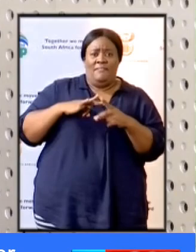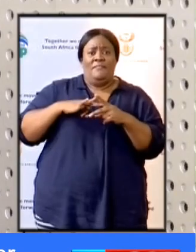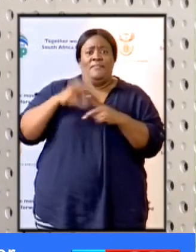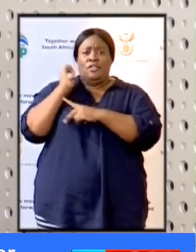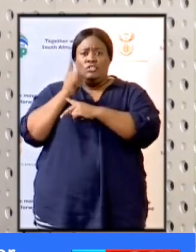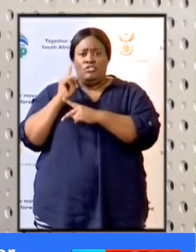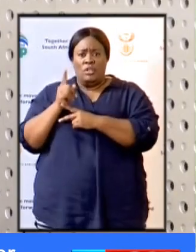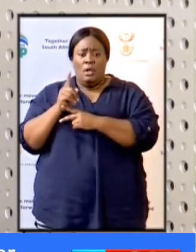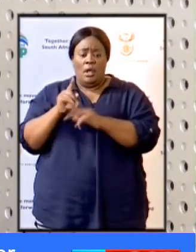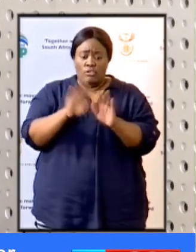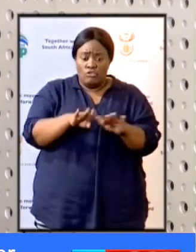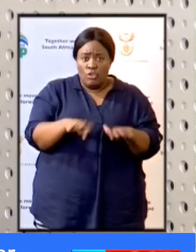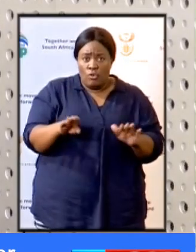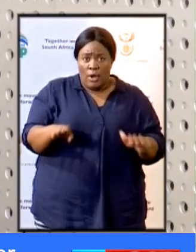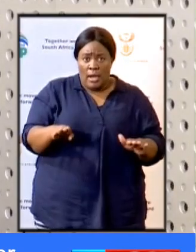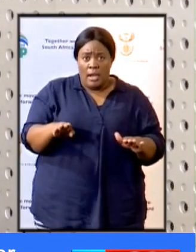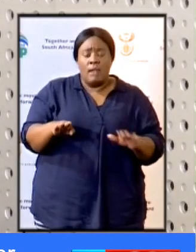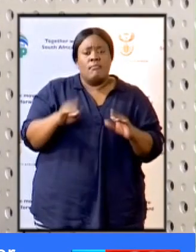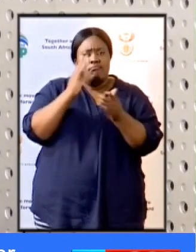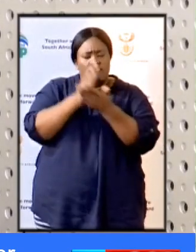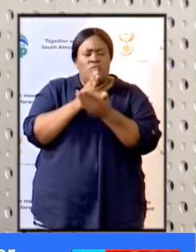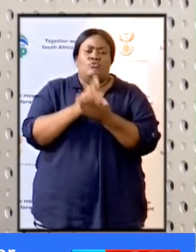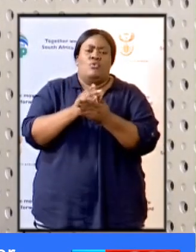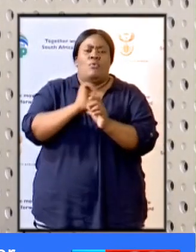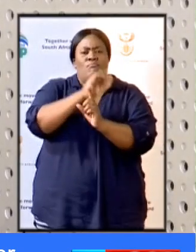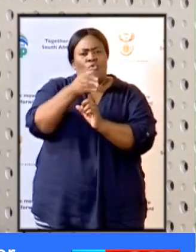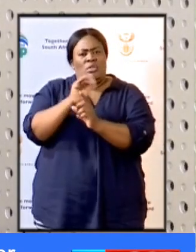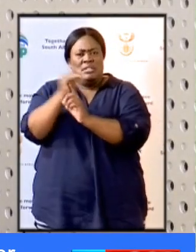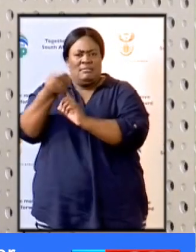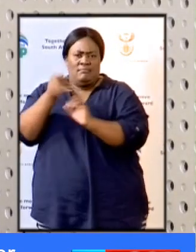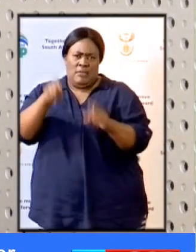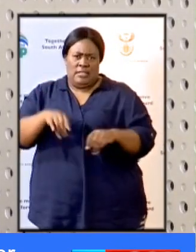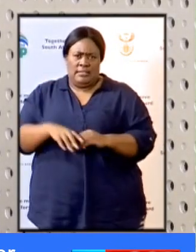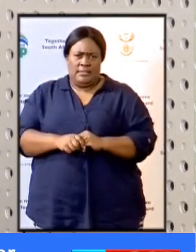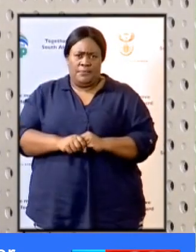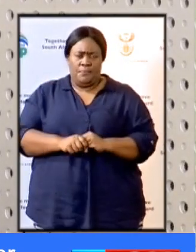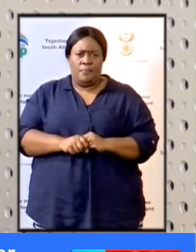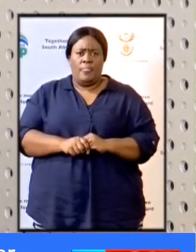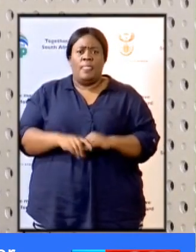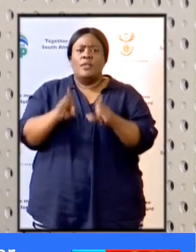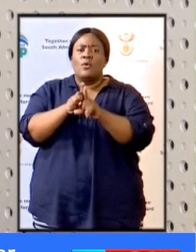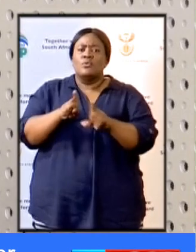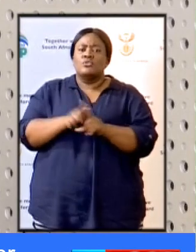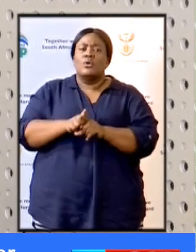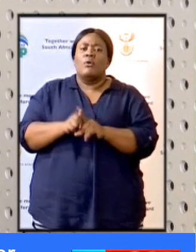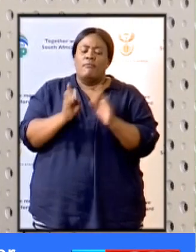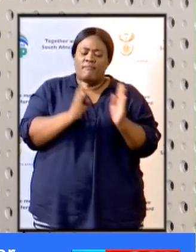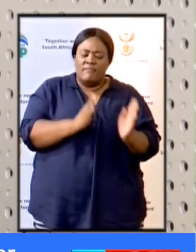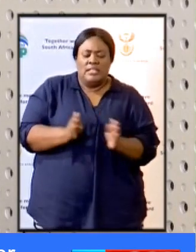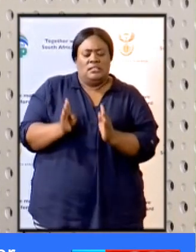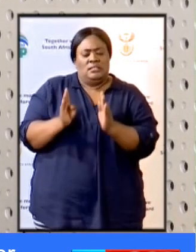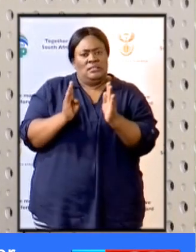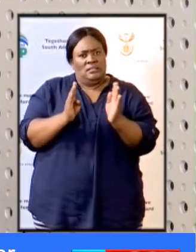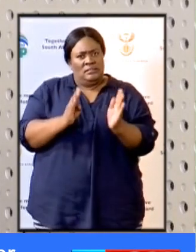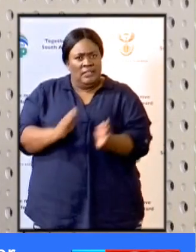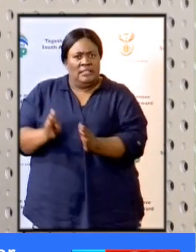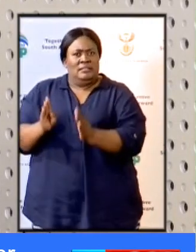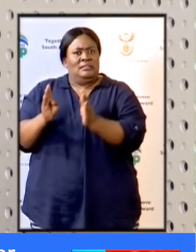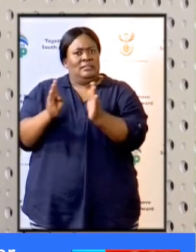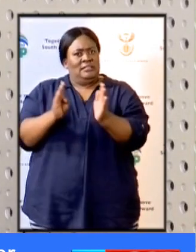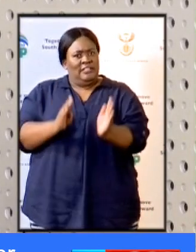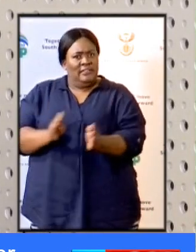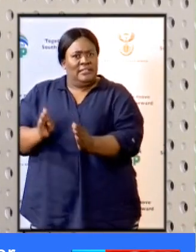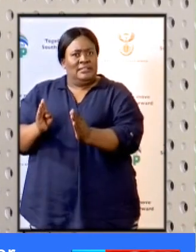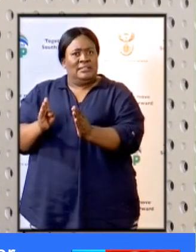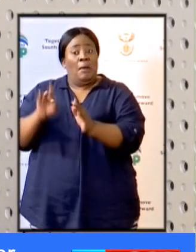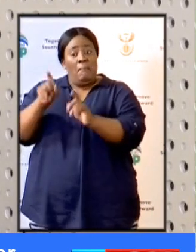protecting. So that's the balance we're trying to seek. And as I say, the phase in is monitored. It has to